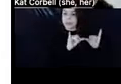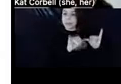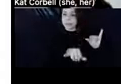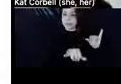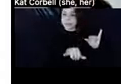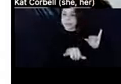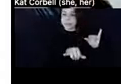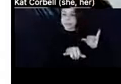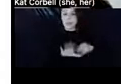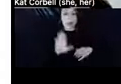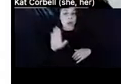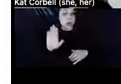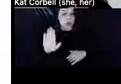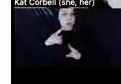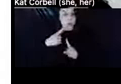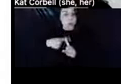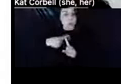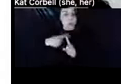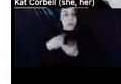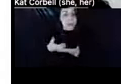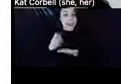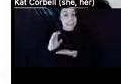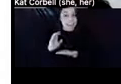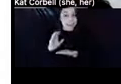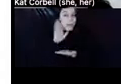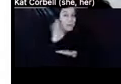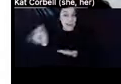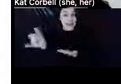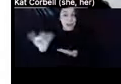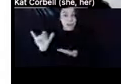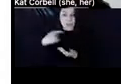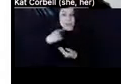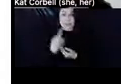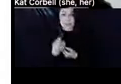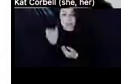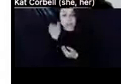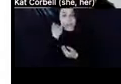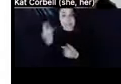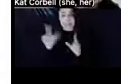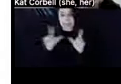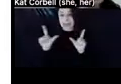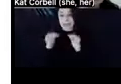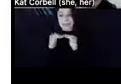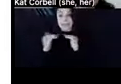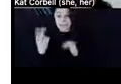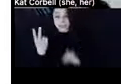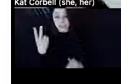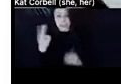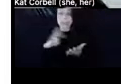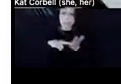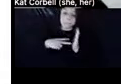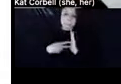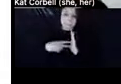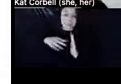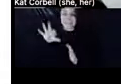your rent amounts is another clue. It may indicate whether it is a licensed tier two program, which means the program fees or